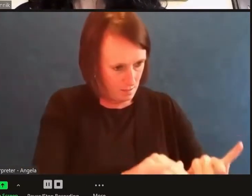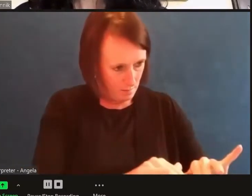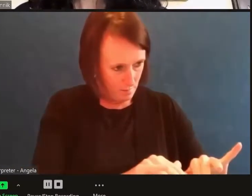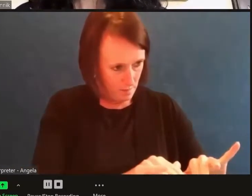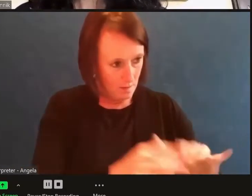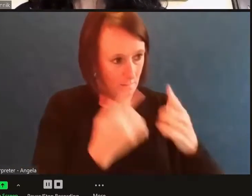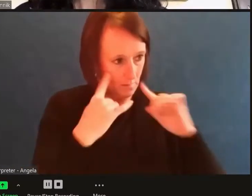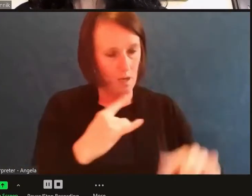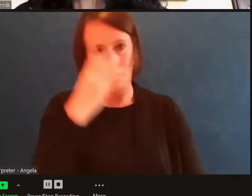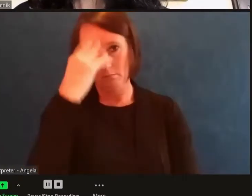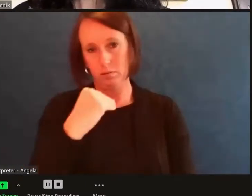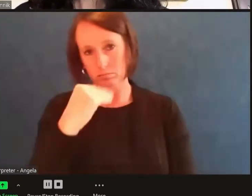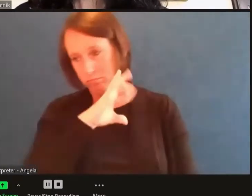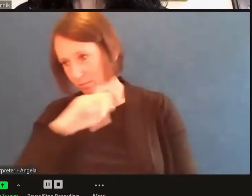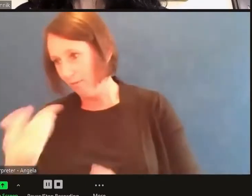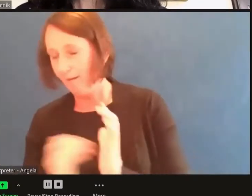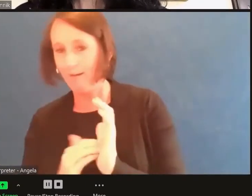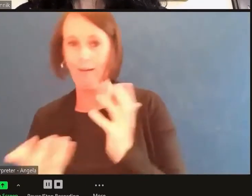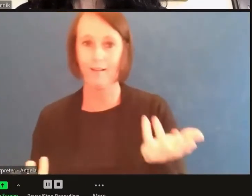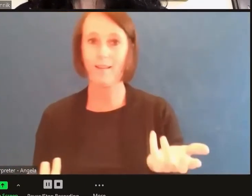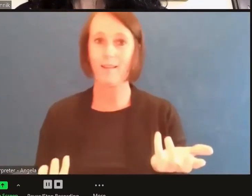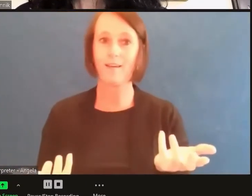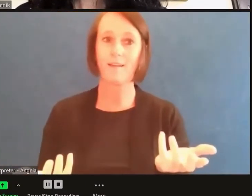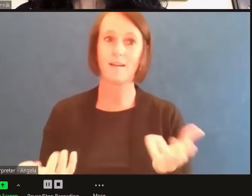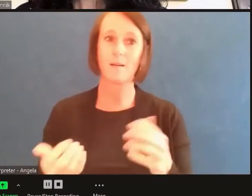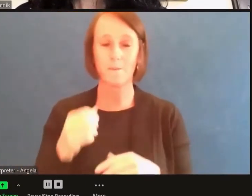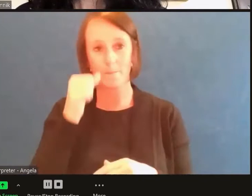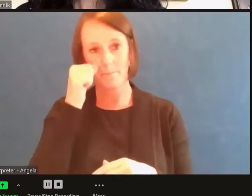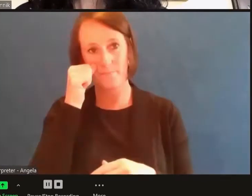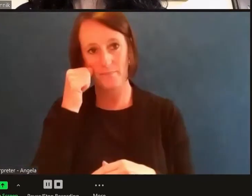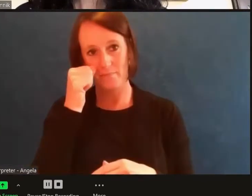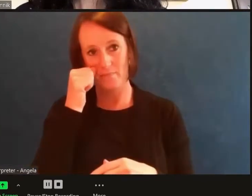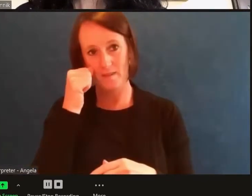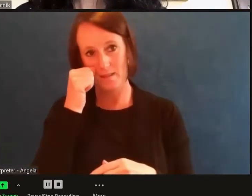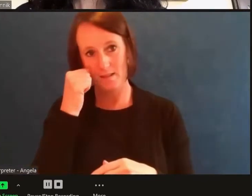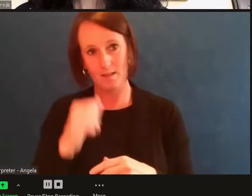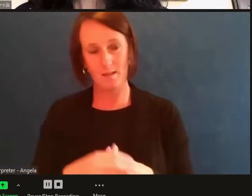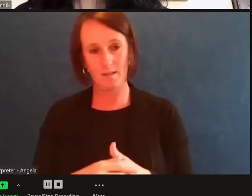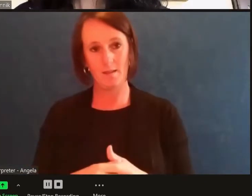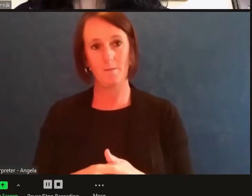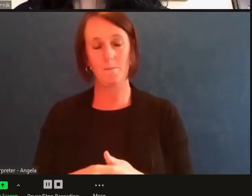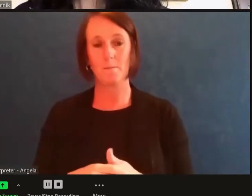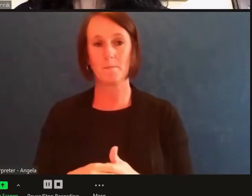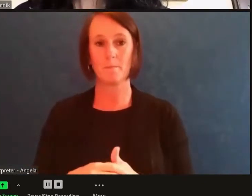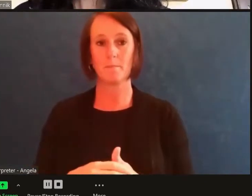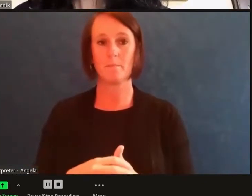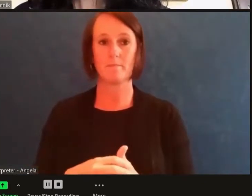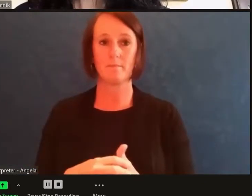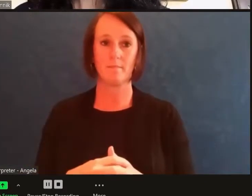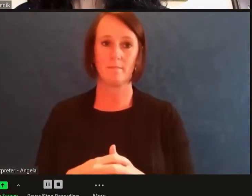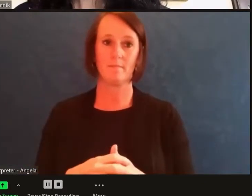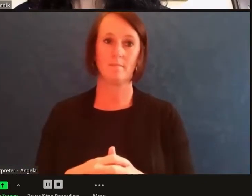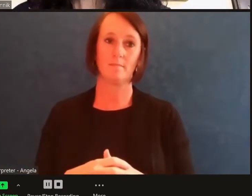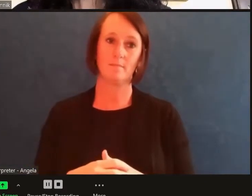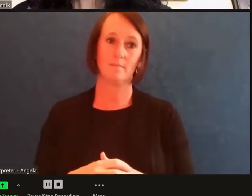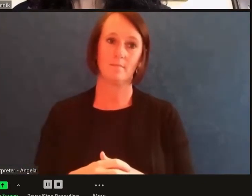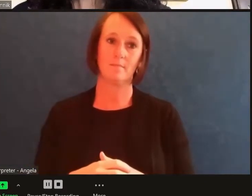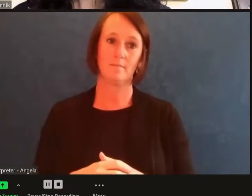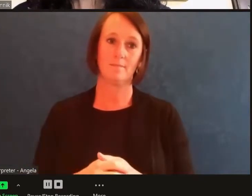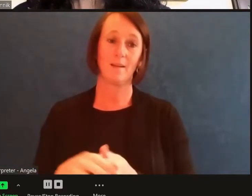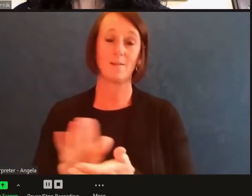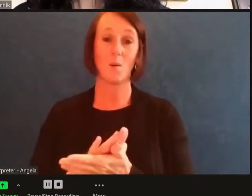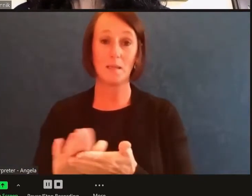some very distinct chapter ideas, including some lines that went to the chapter I was working on. It's nice when they can